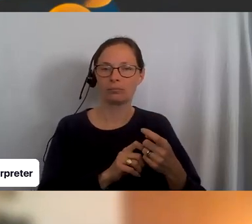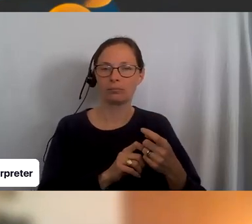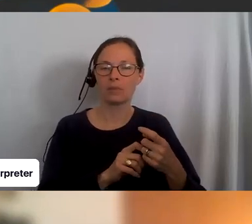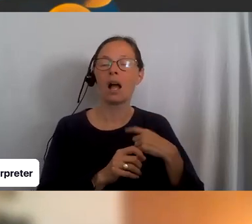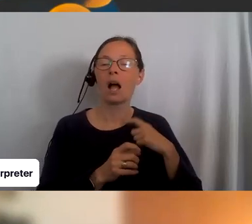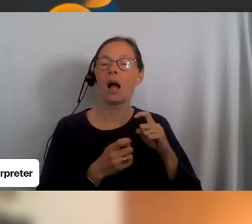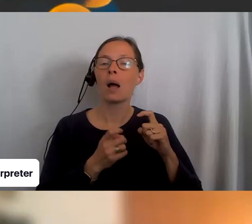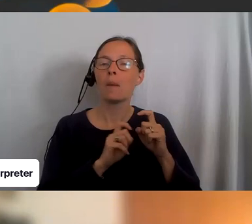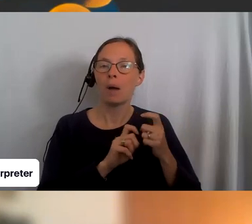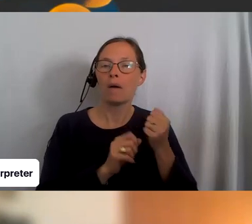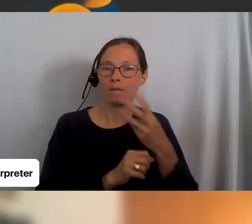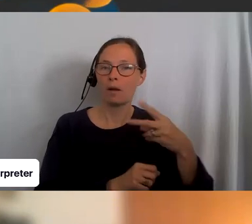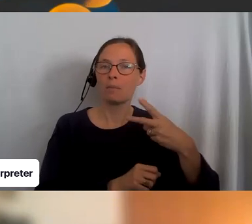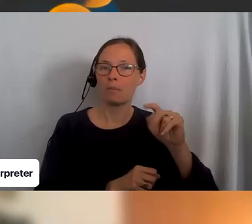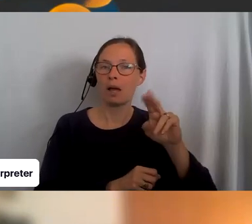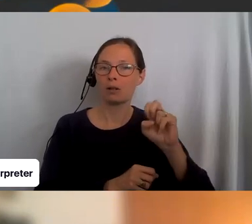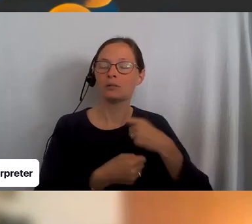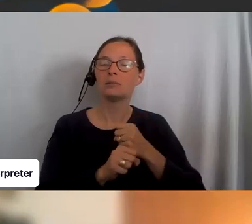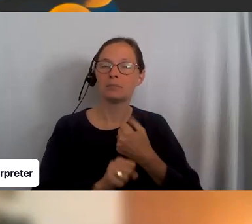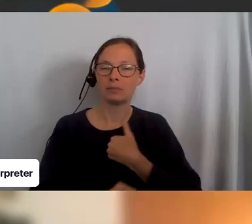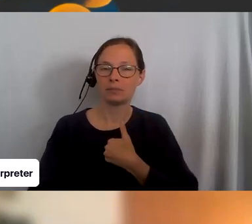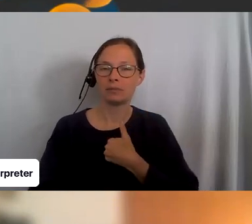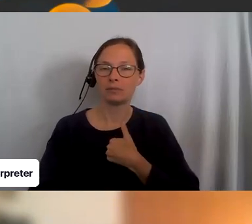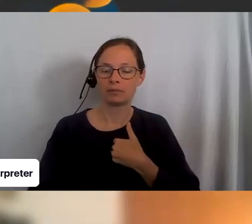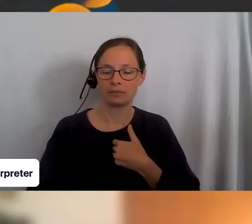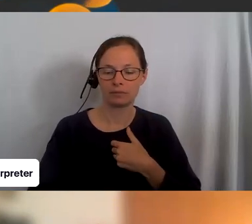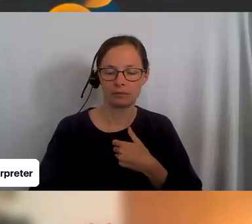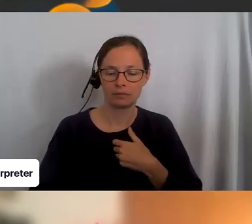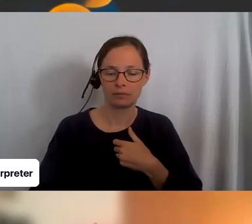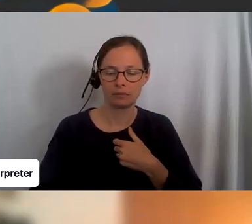I modified a couple patterns and I made myself some